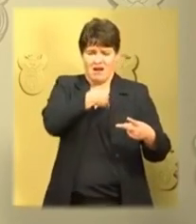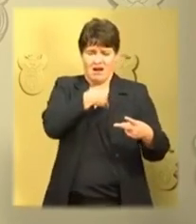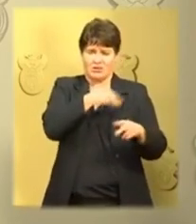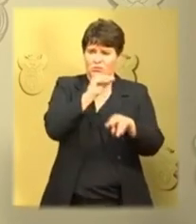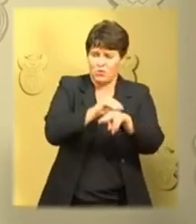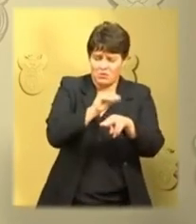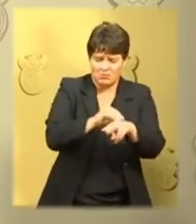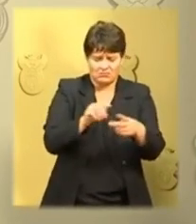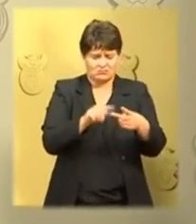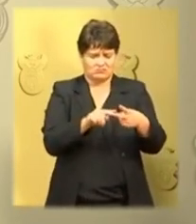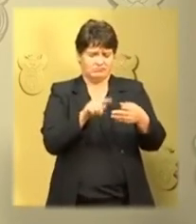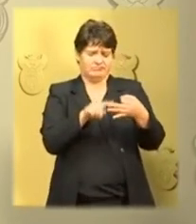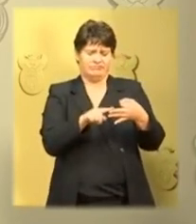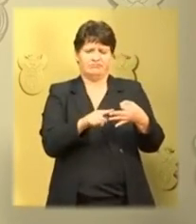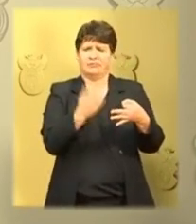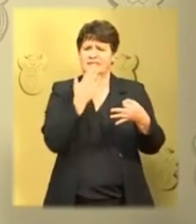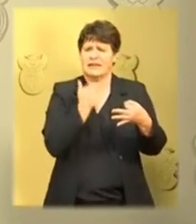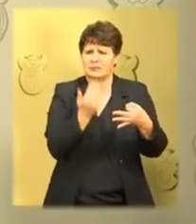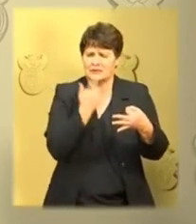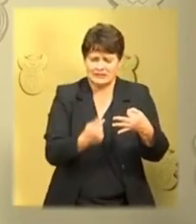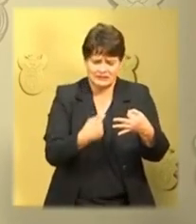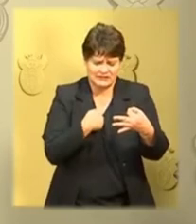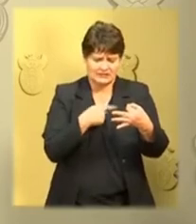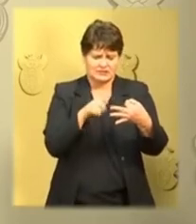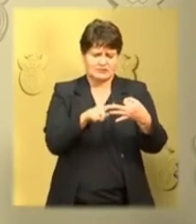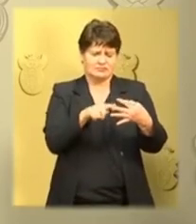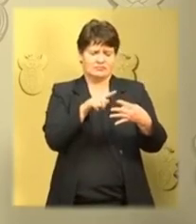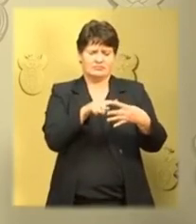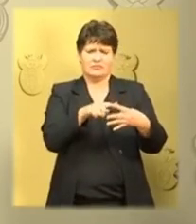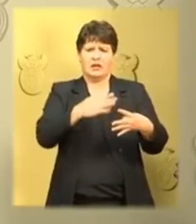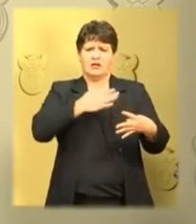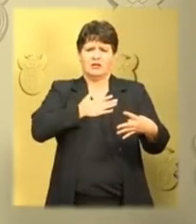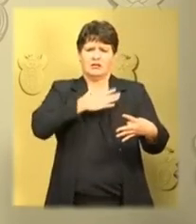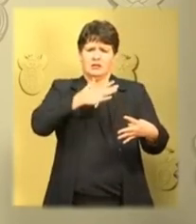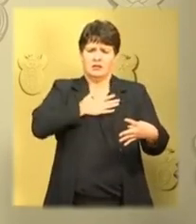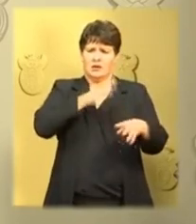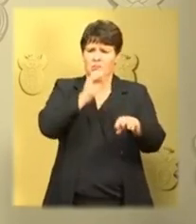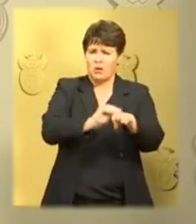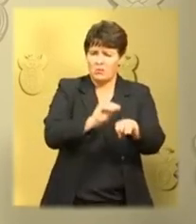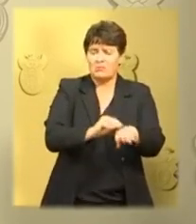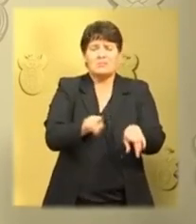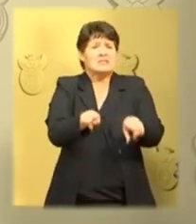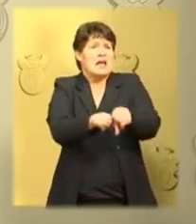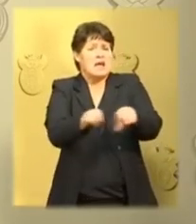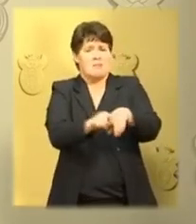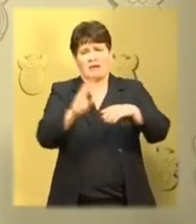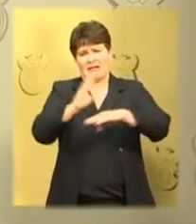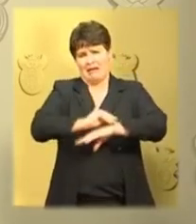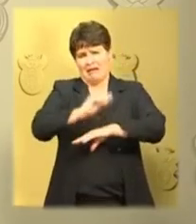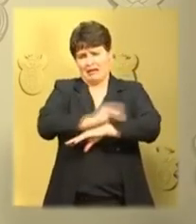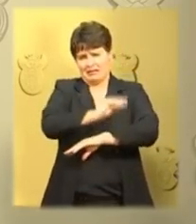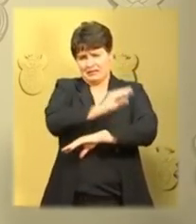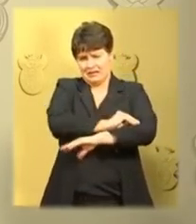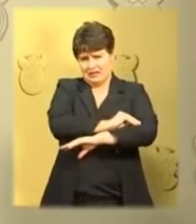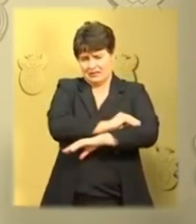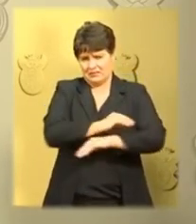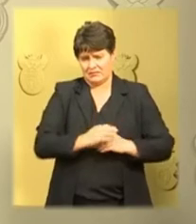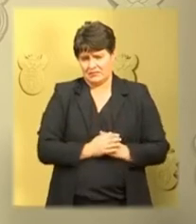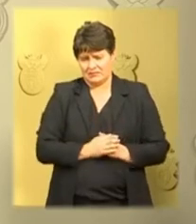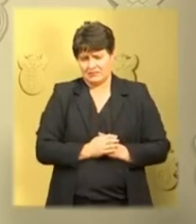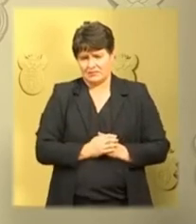disease, diabetes, chronic respiratory disease, and cancer. For some of